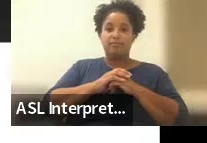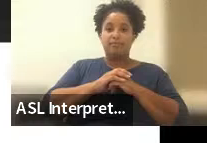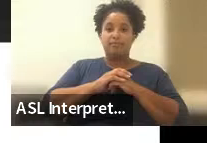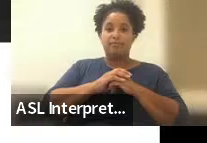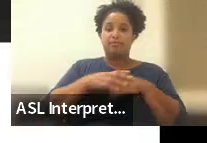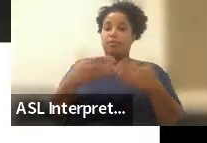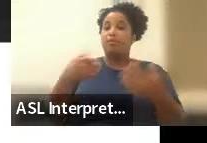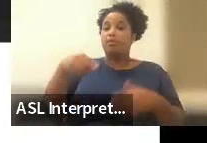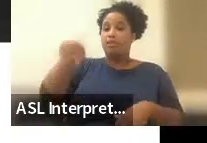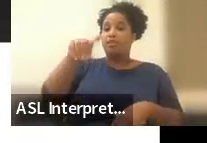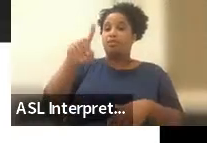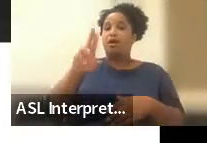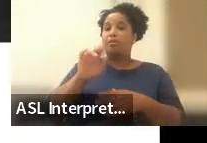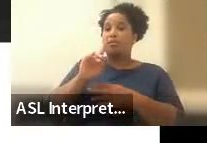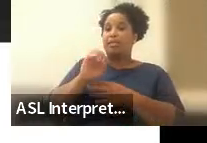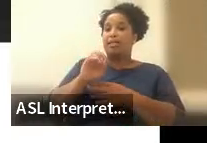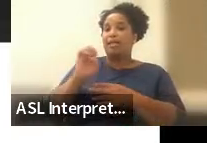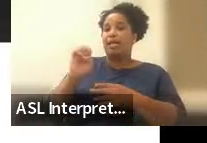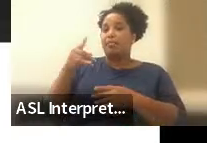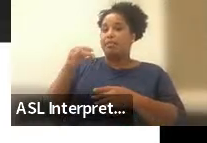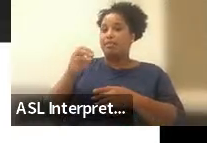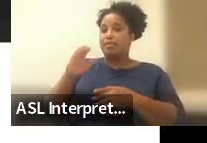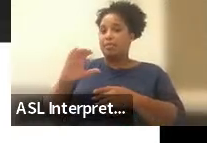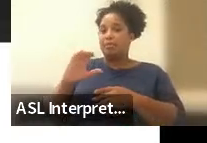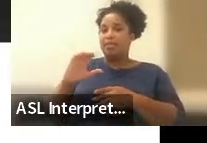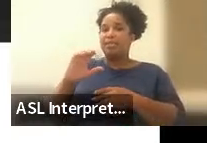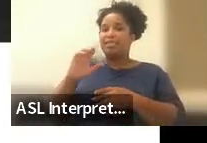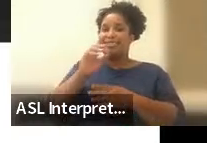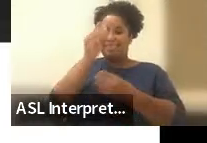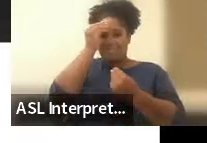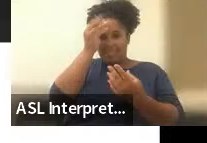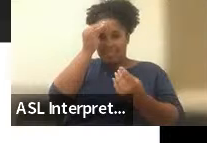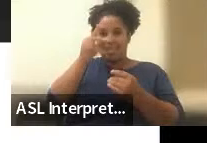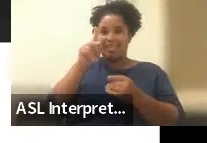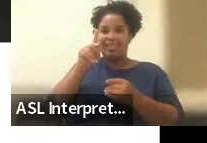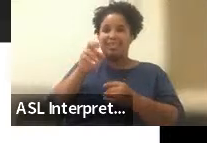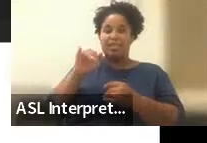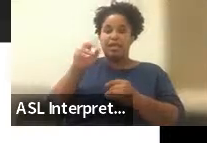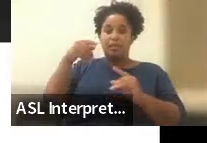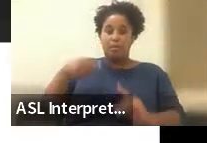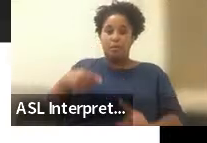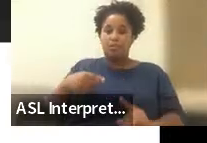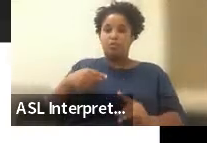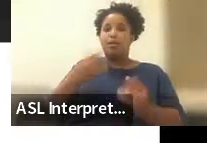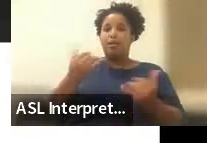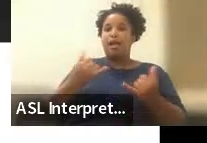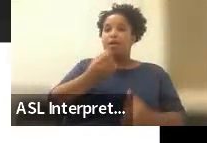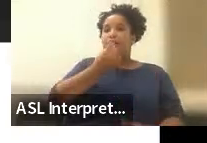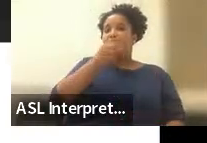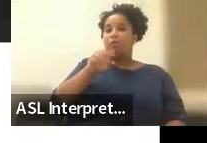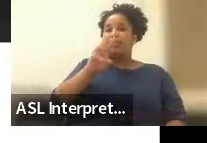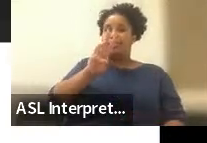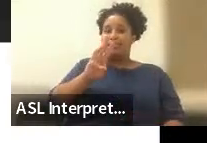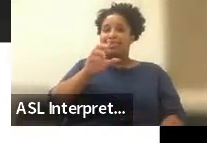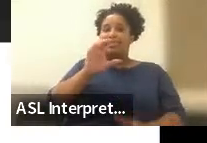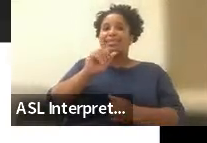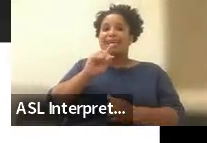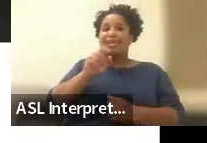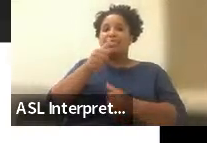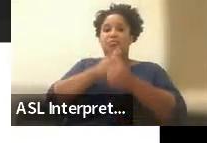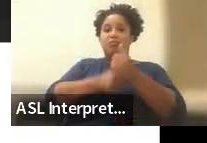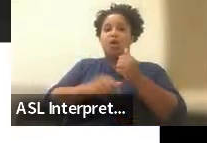So these are the updated epidemic data key points. So right now we're at 11.6 cases per 100,000 residents per